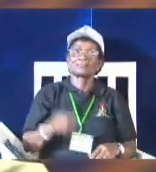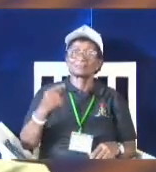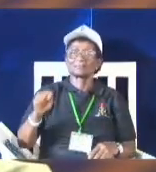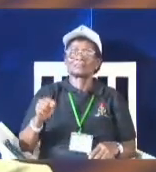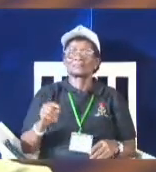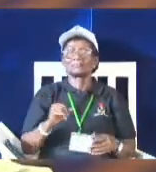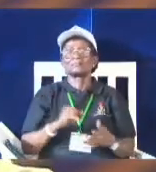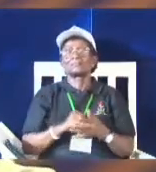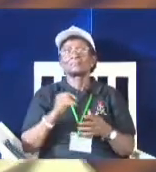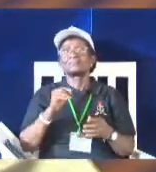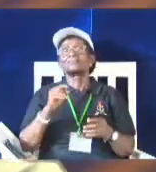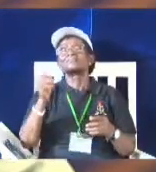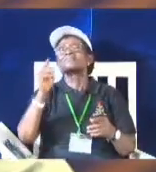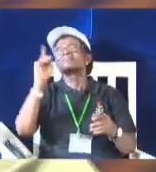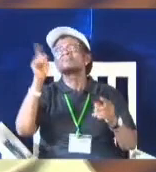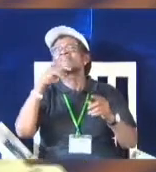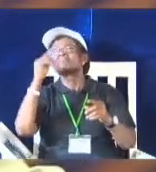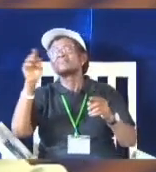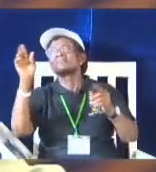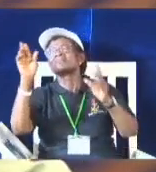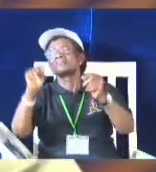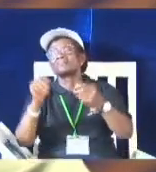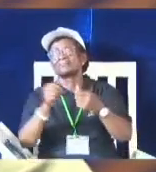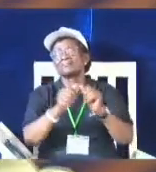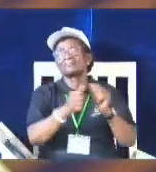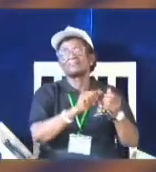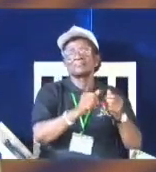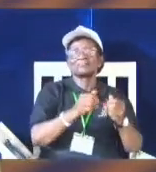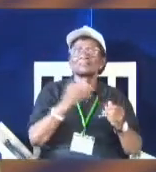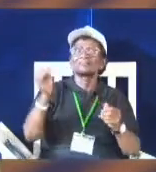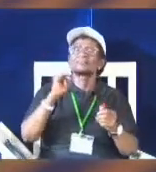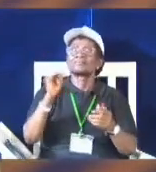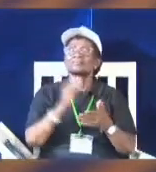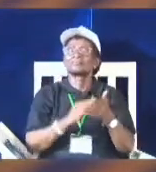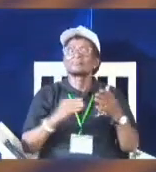People said, no problem. There's somebody who can succeed that one.